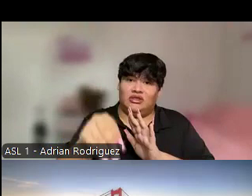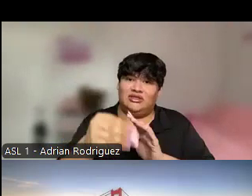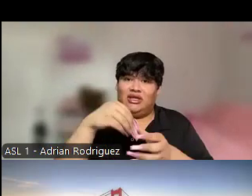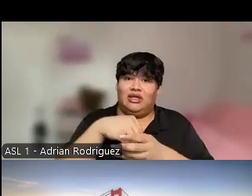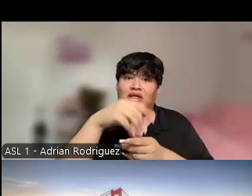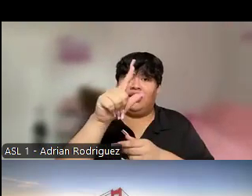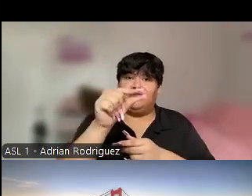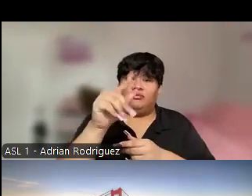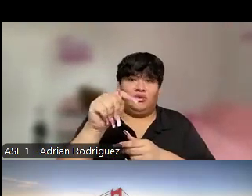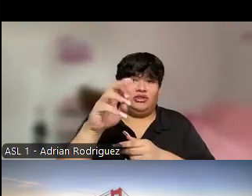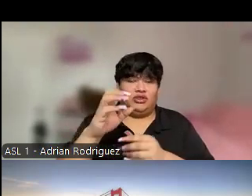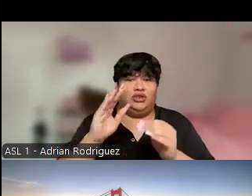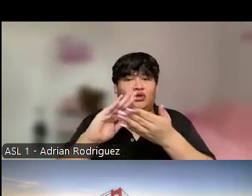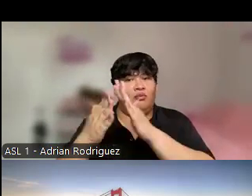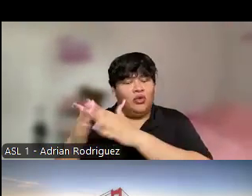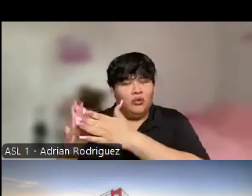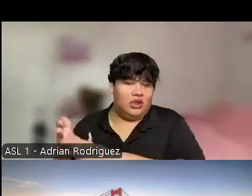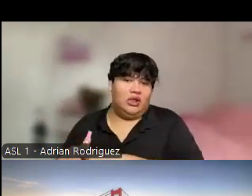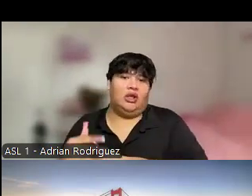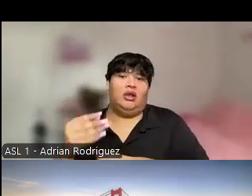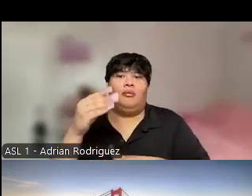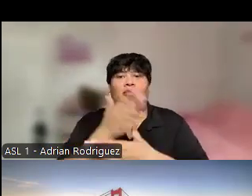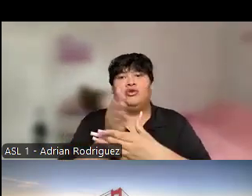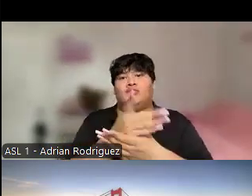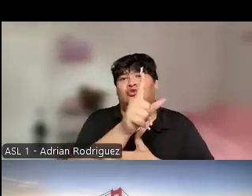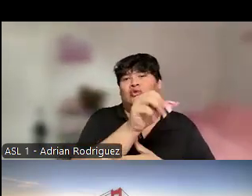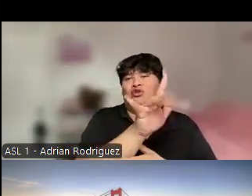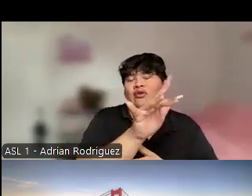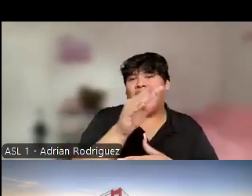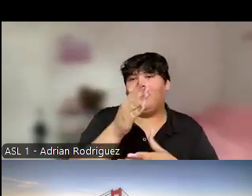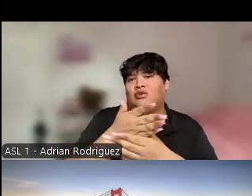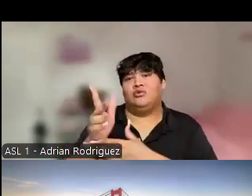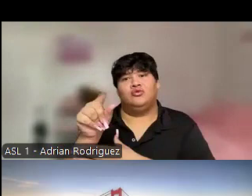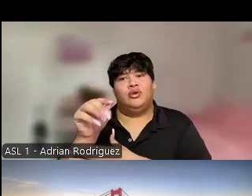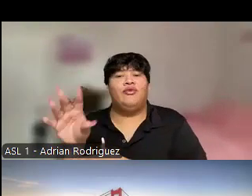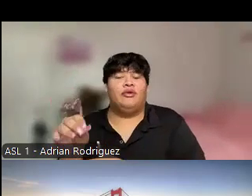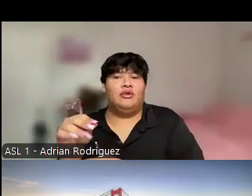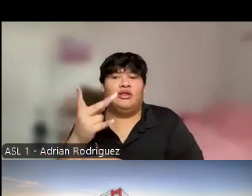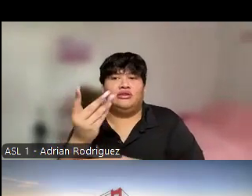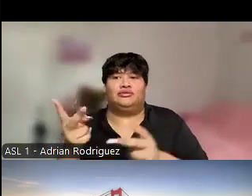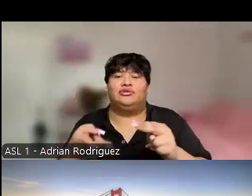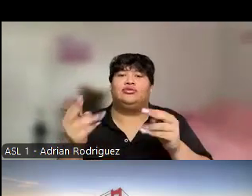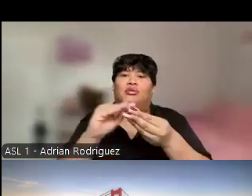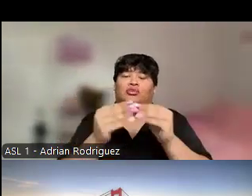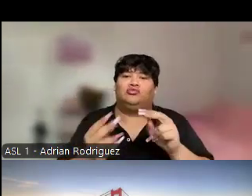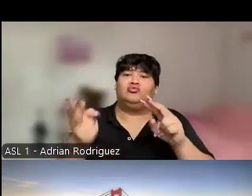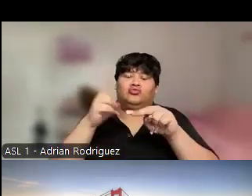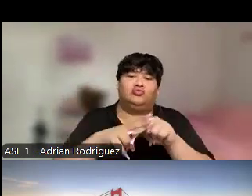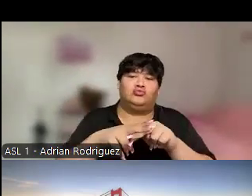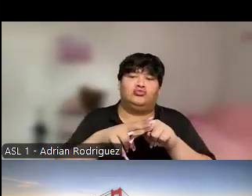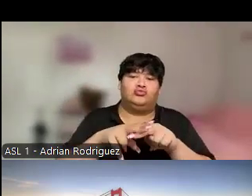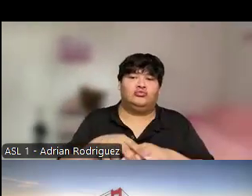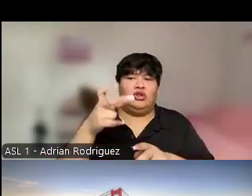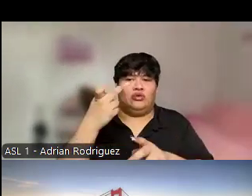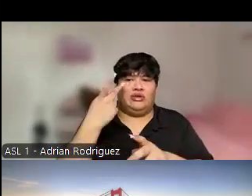LGB community between 2025 and 2050. So it nearly doubles